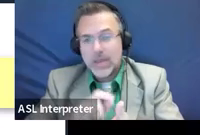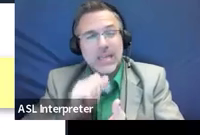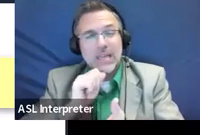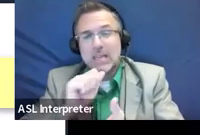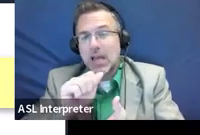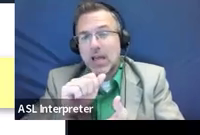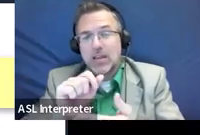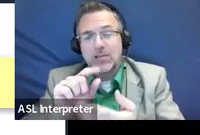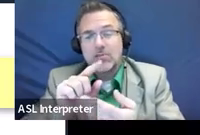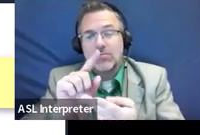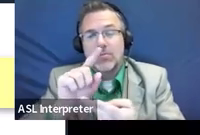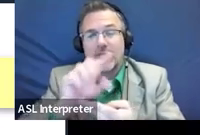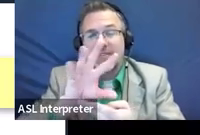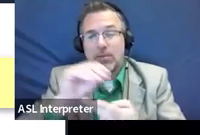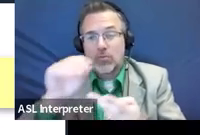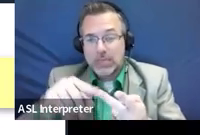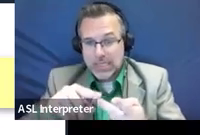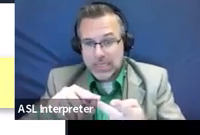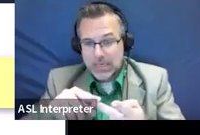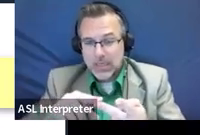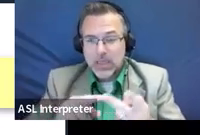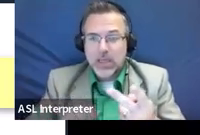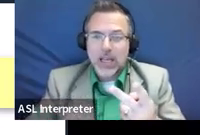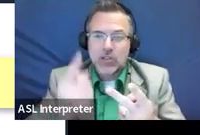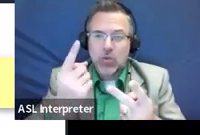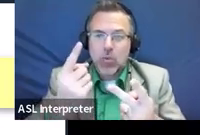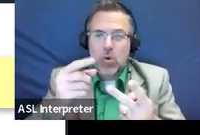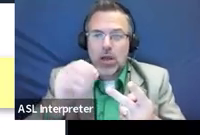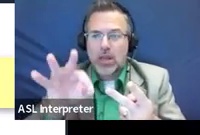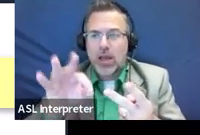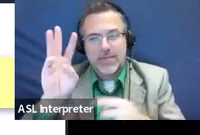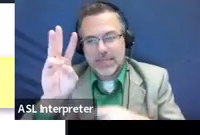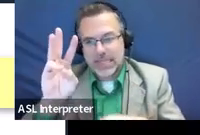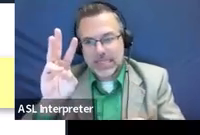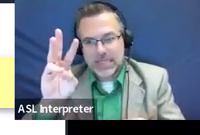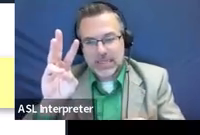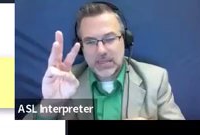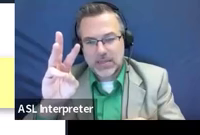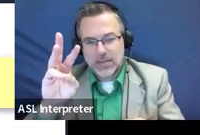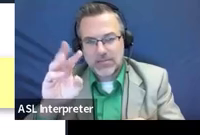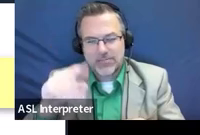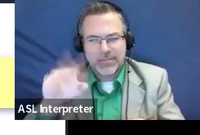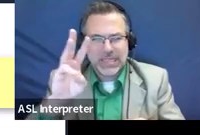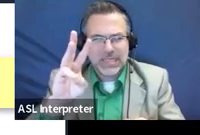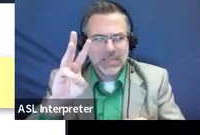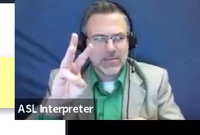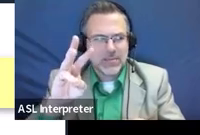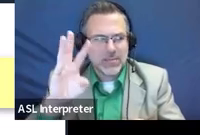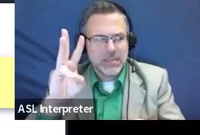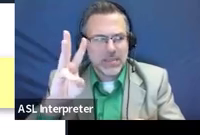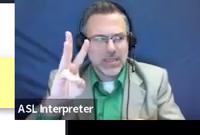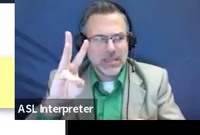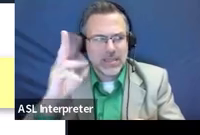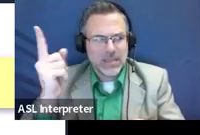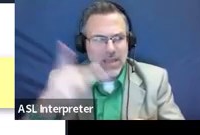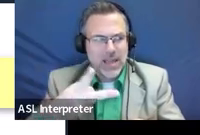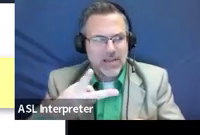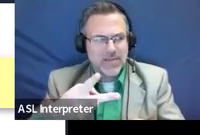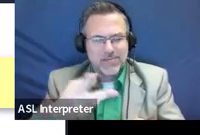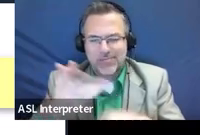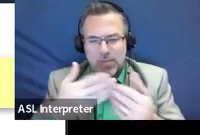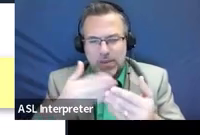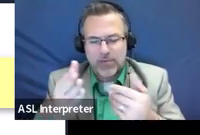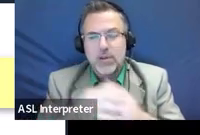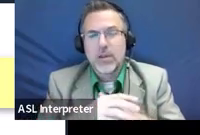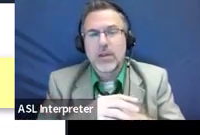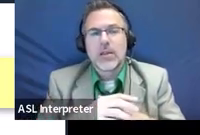two. It's one out of six, or whatever your school day is. I always say six. So six and a half, whatever. So just keep that in mind. And